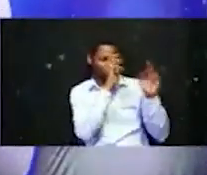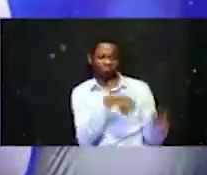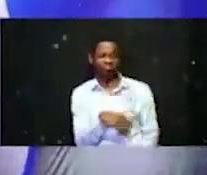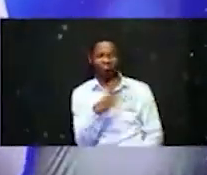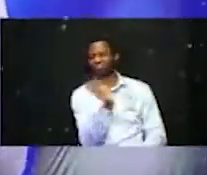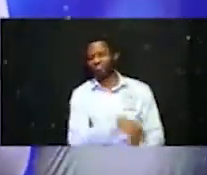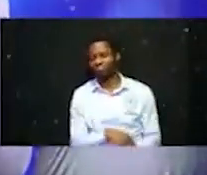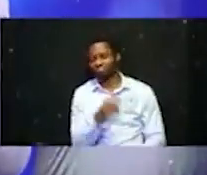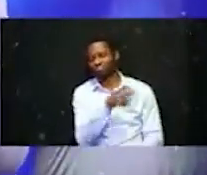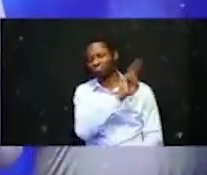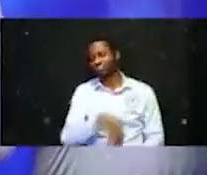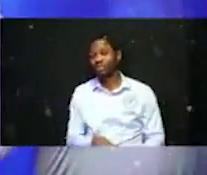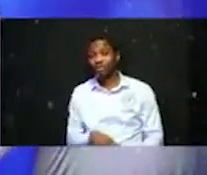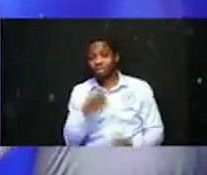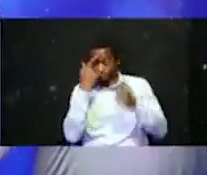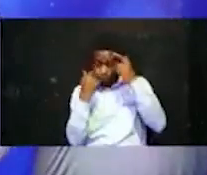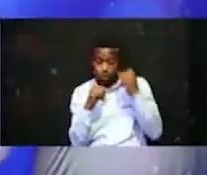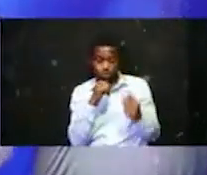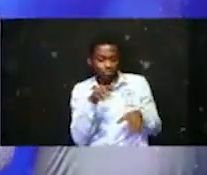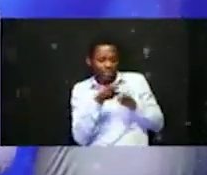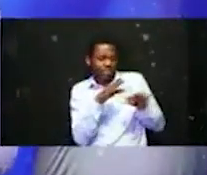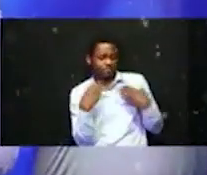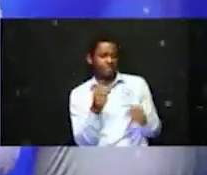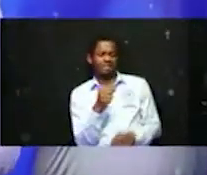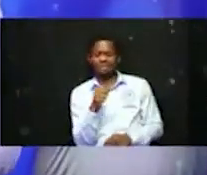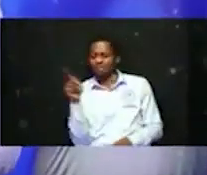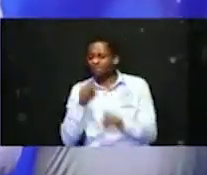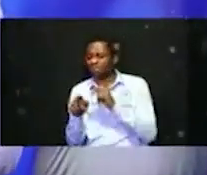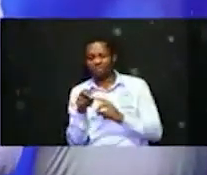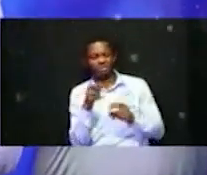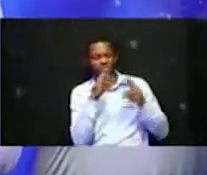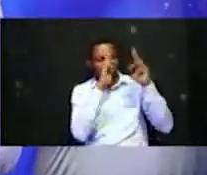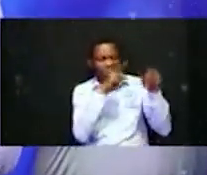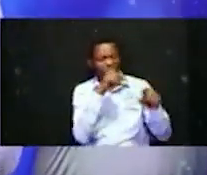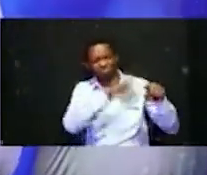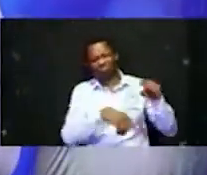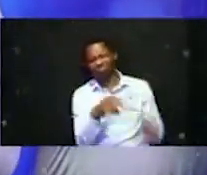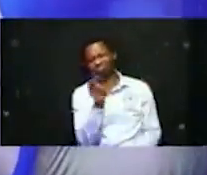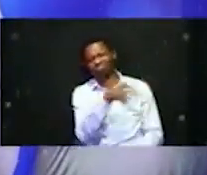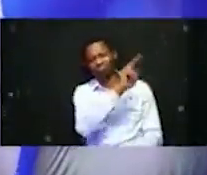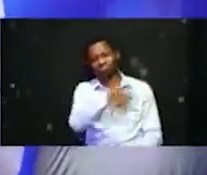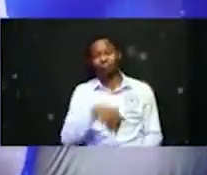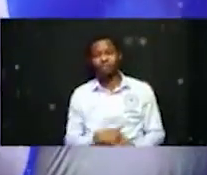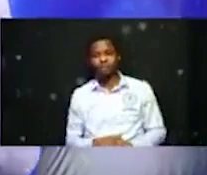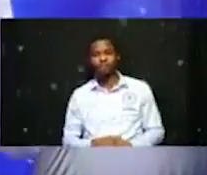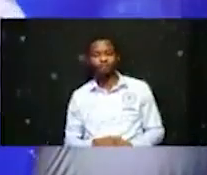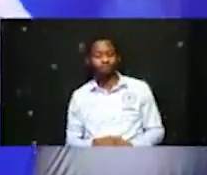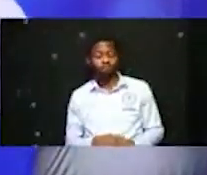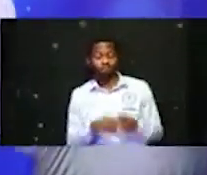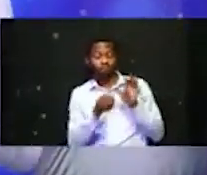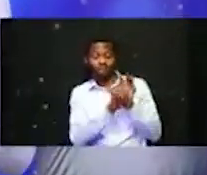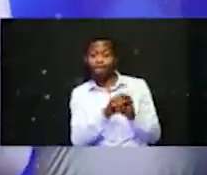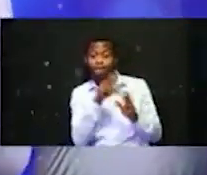the respect. Like Haman,